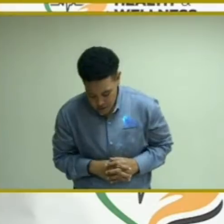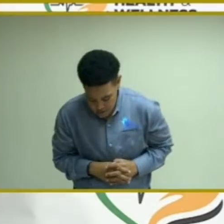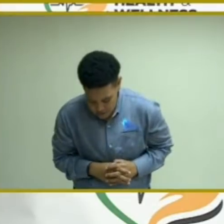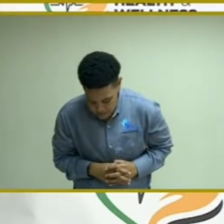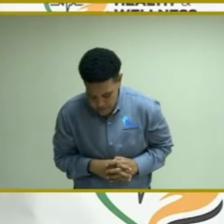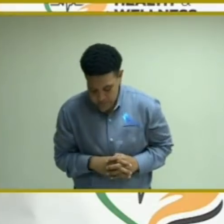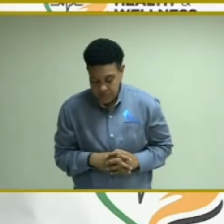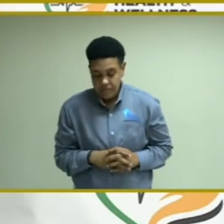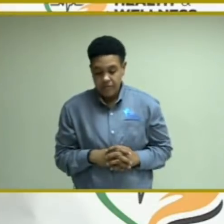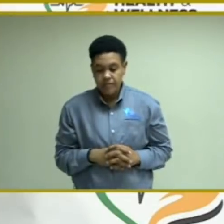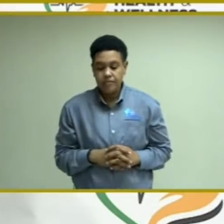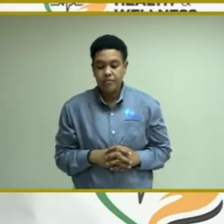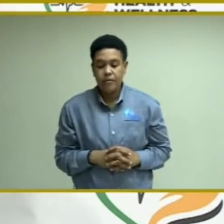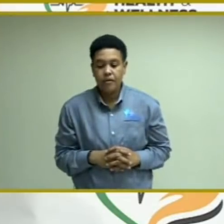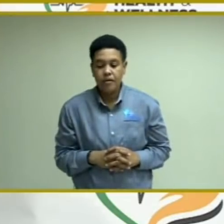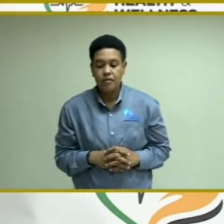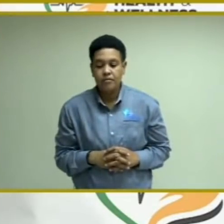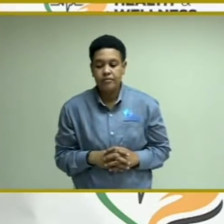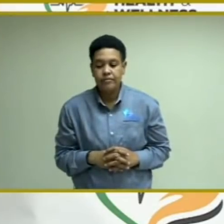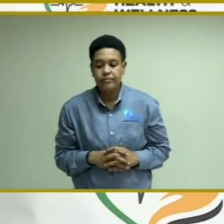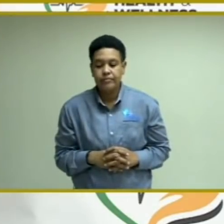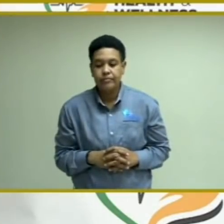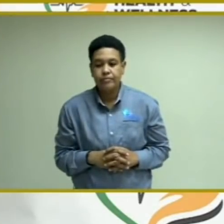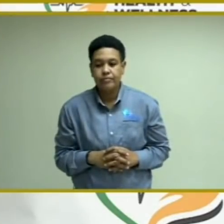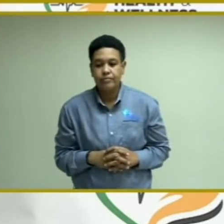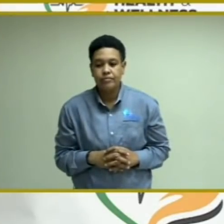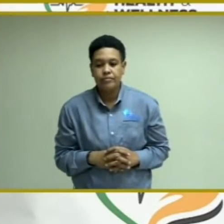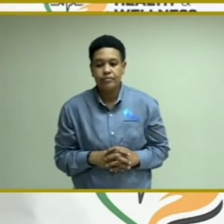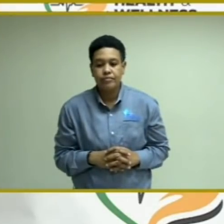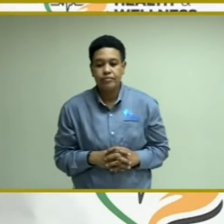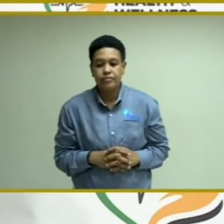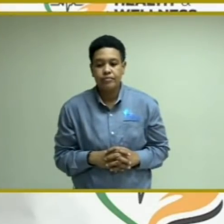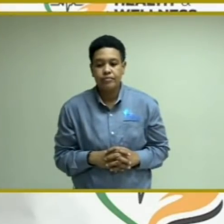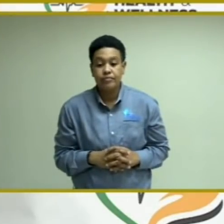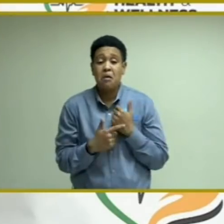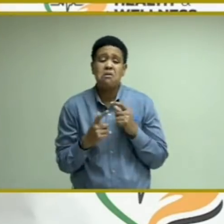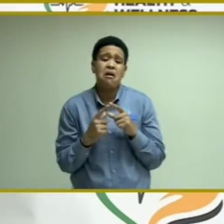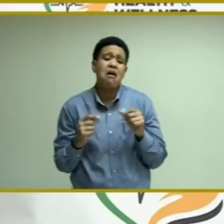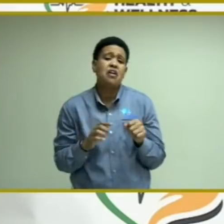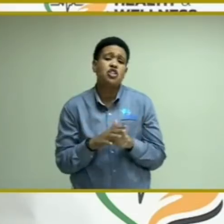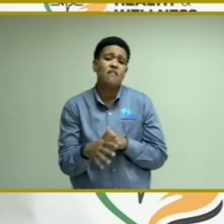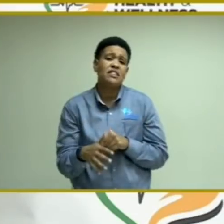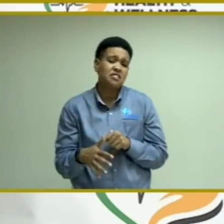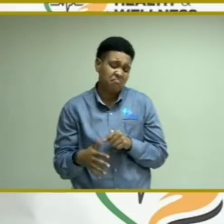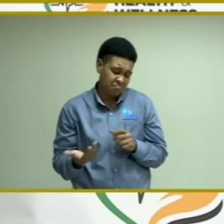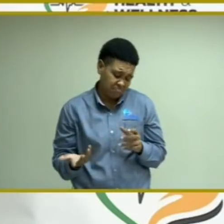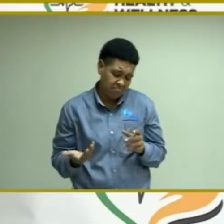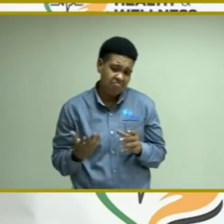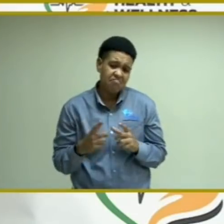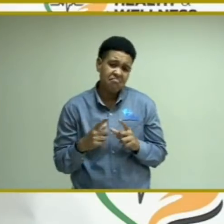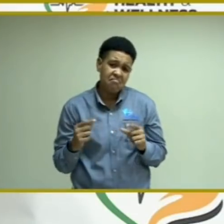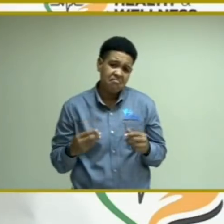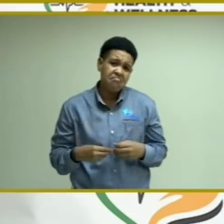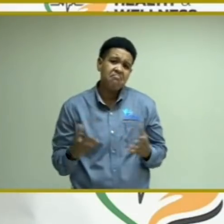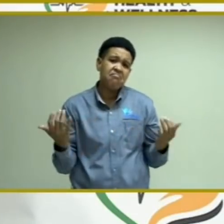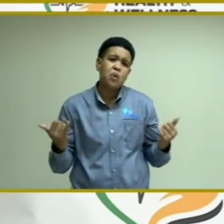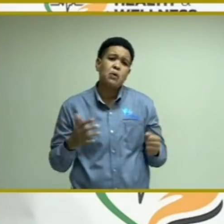In the meantime, the cards will suffice, the vaccine cards that are being